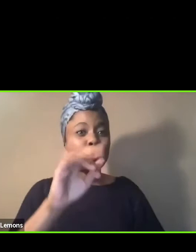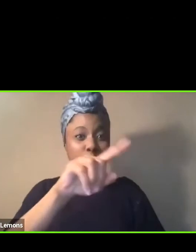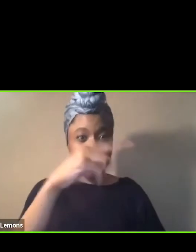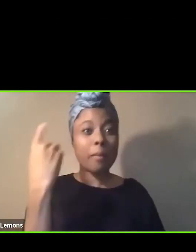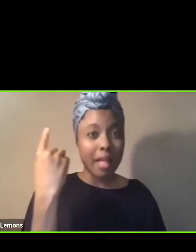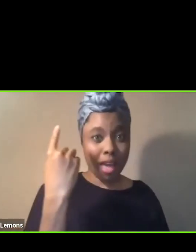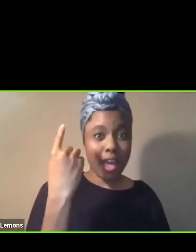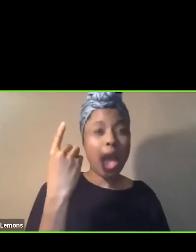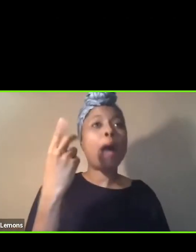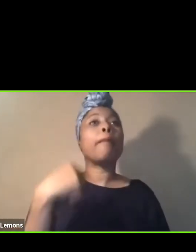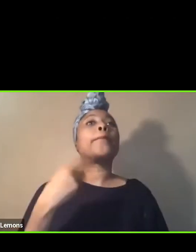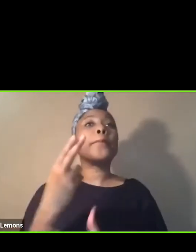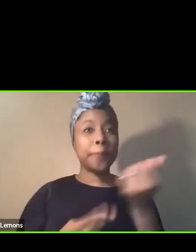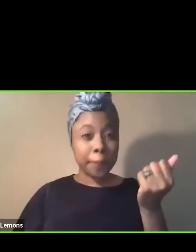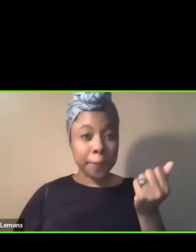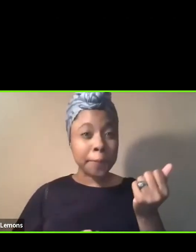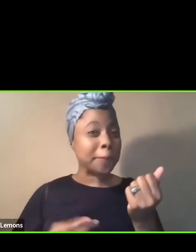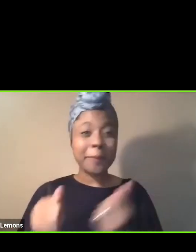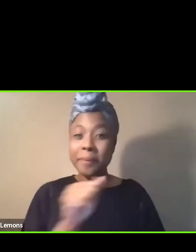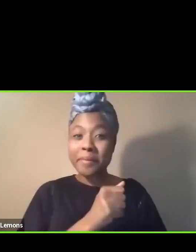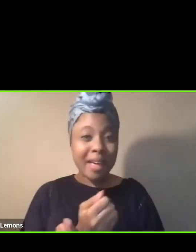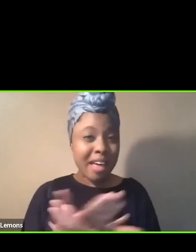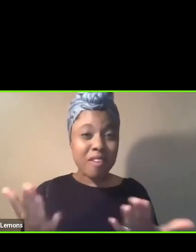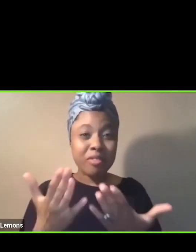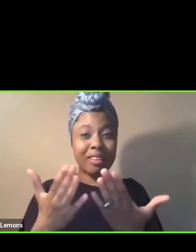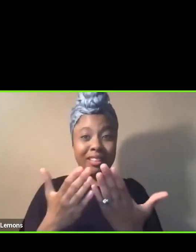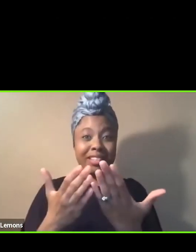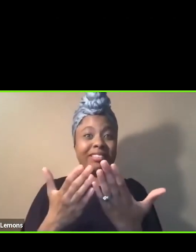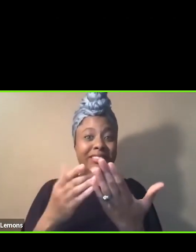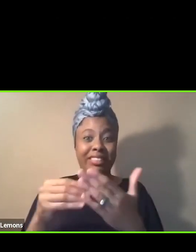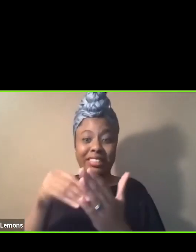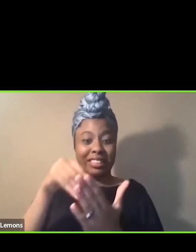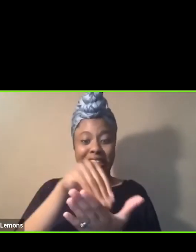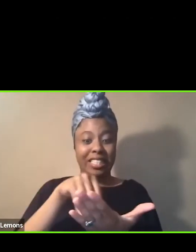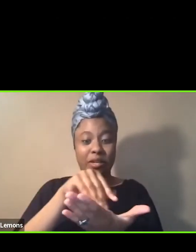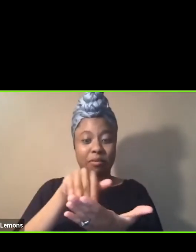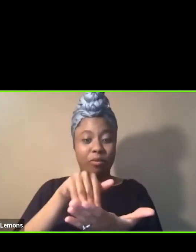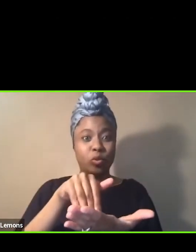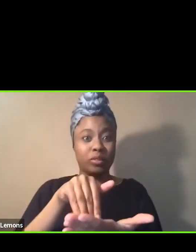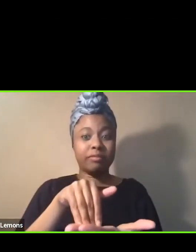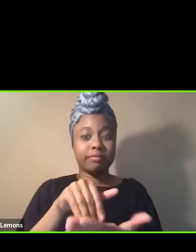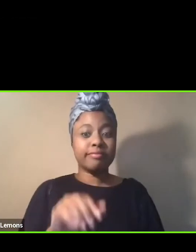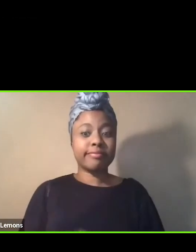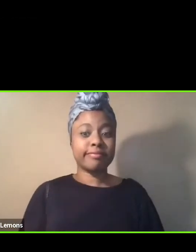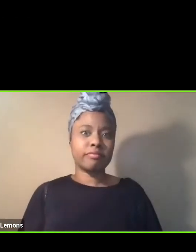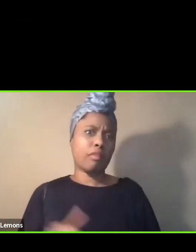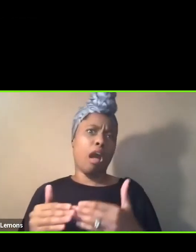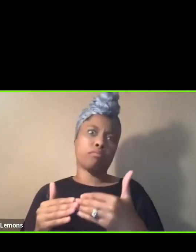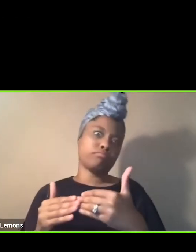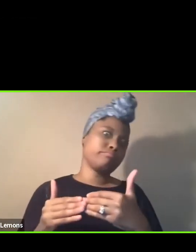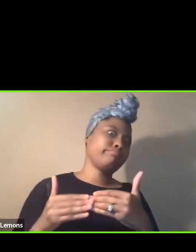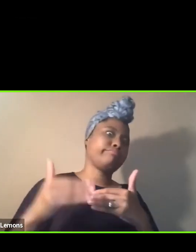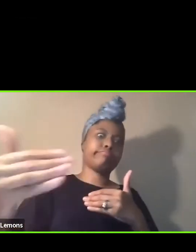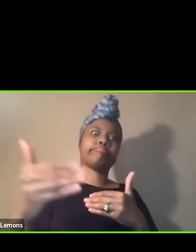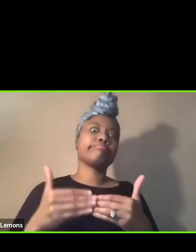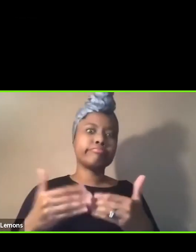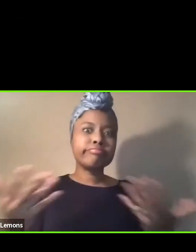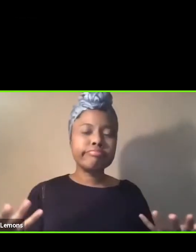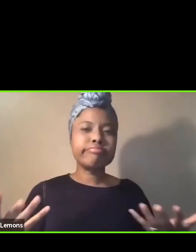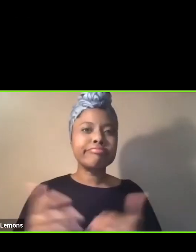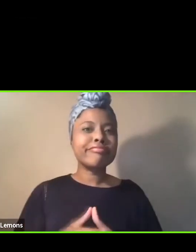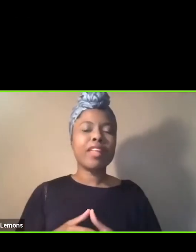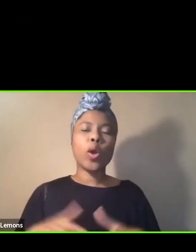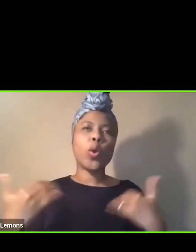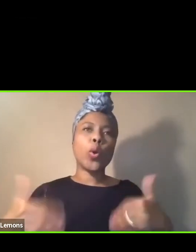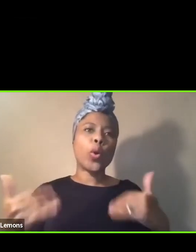I am both, and I am everything in between and everything beyond. And I think it is